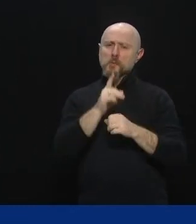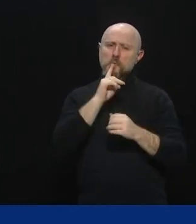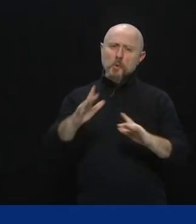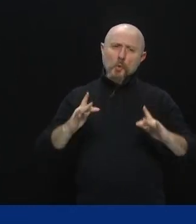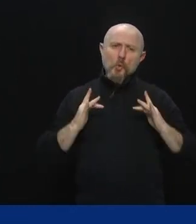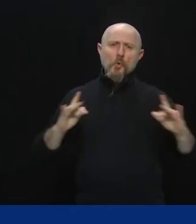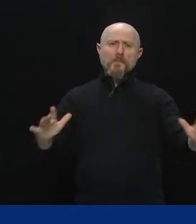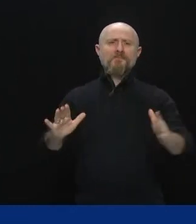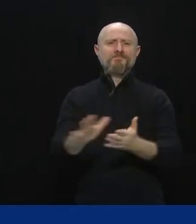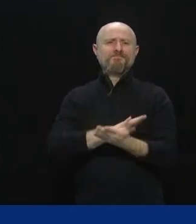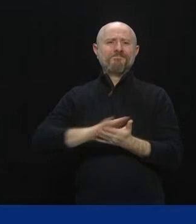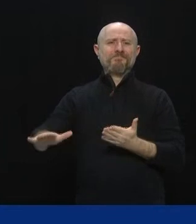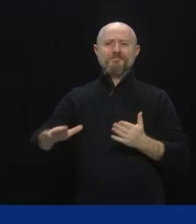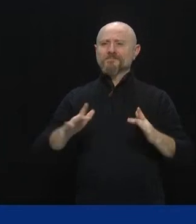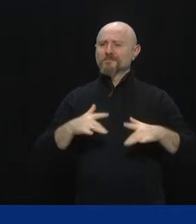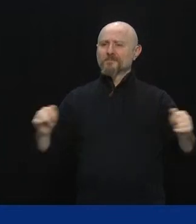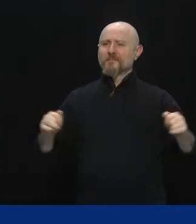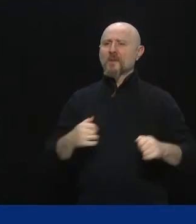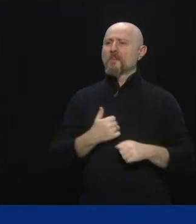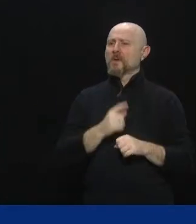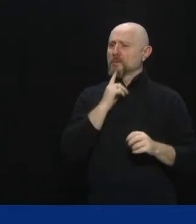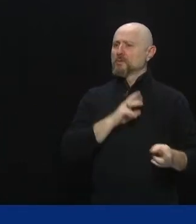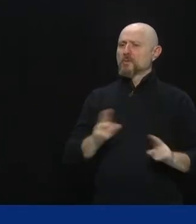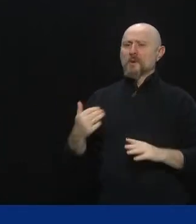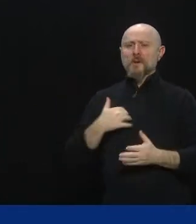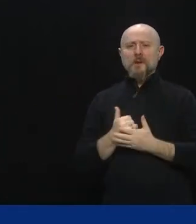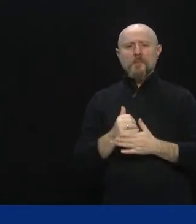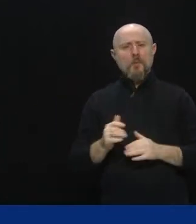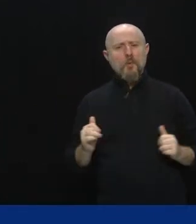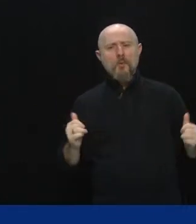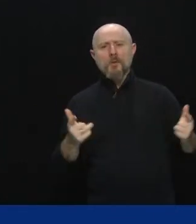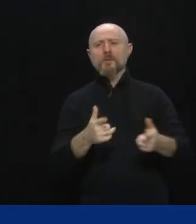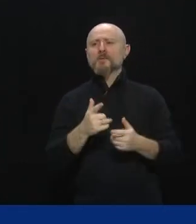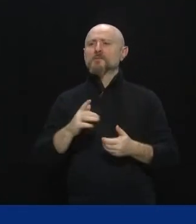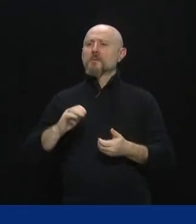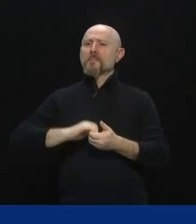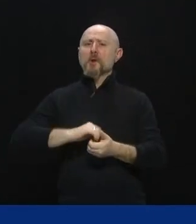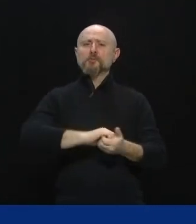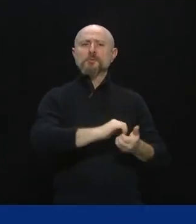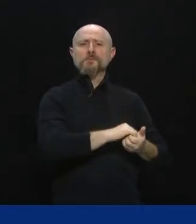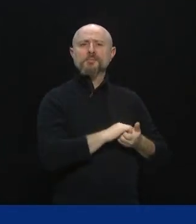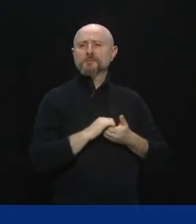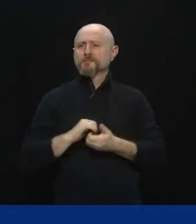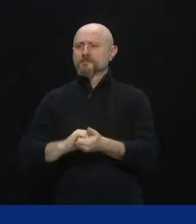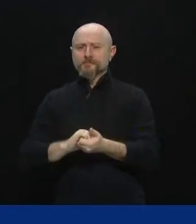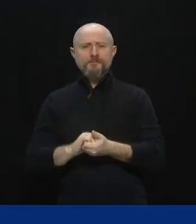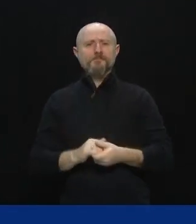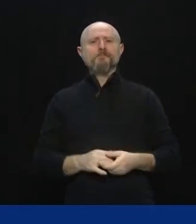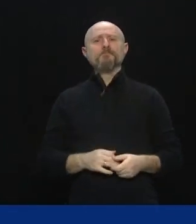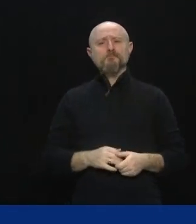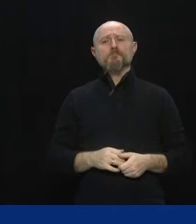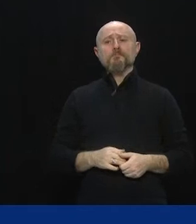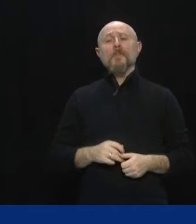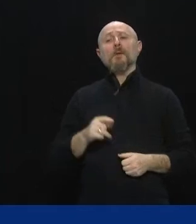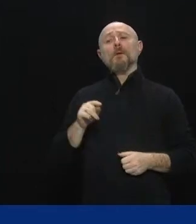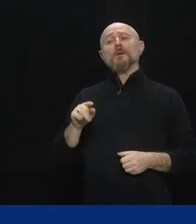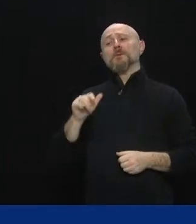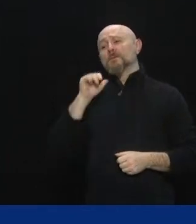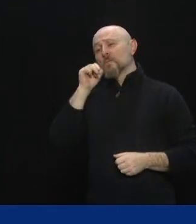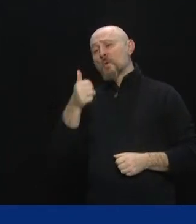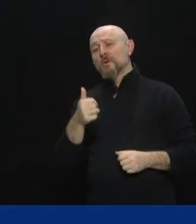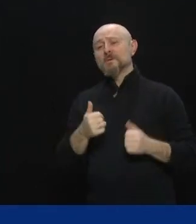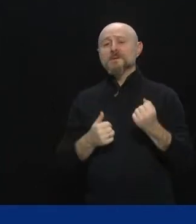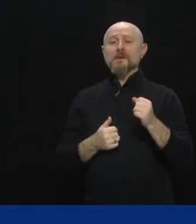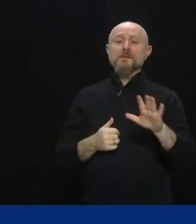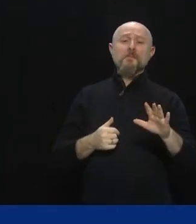We remain ready to assist all of our partners. We expect relatively mild weather this weekend, although it'll be a little